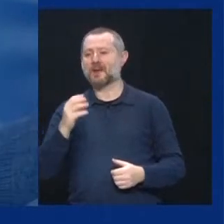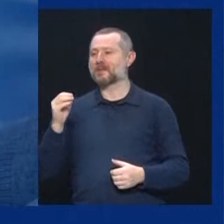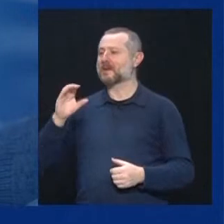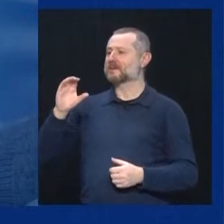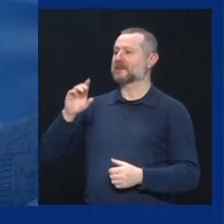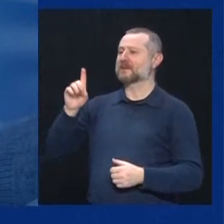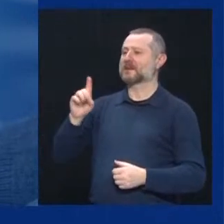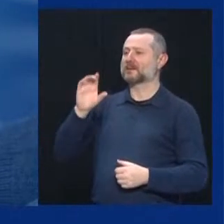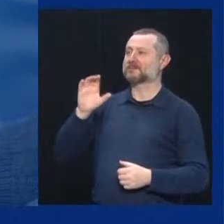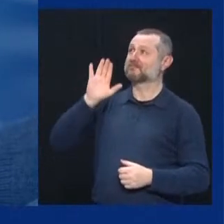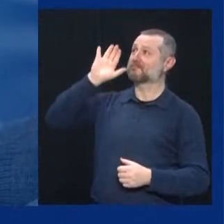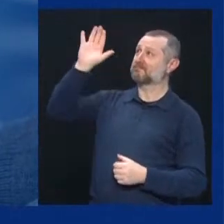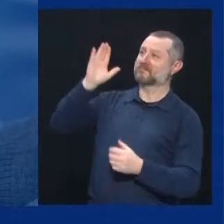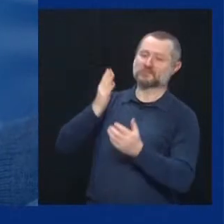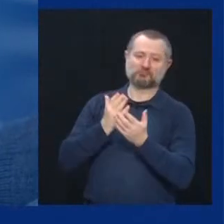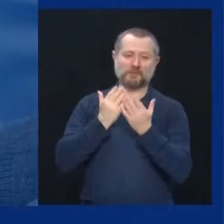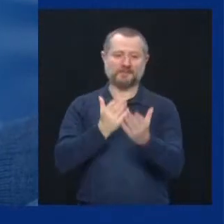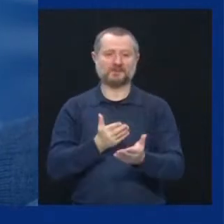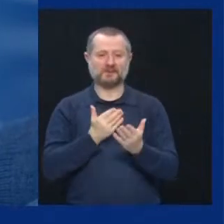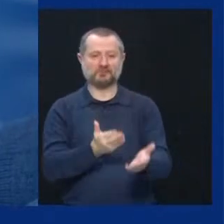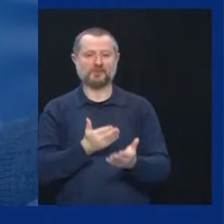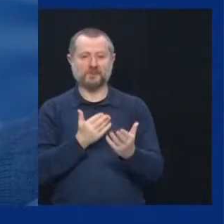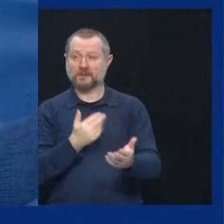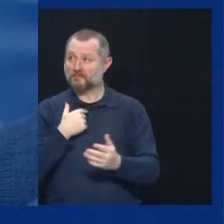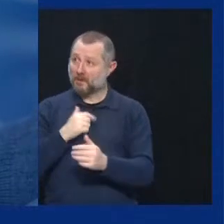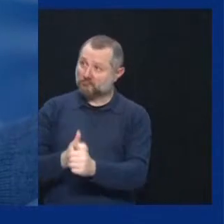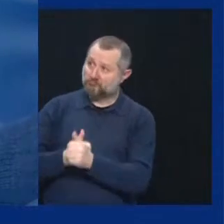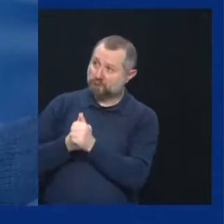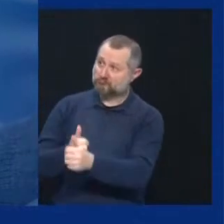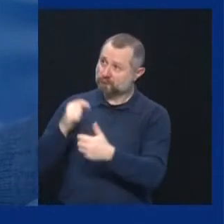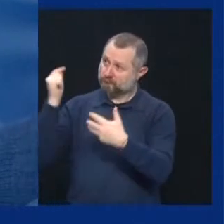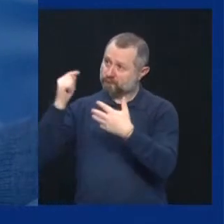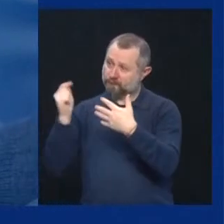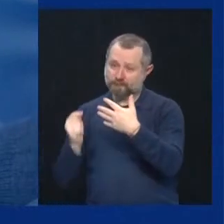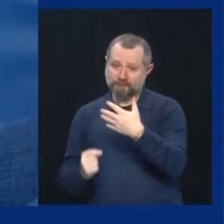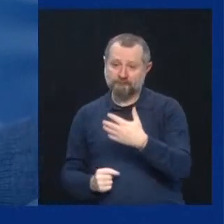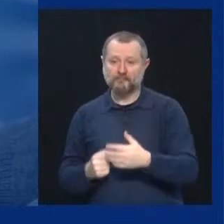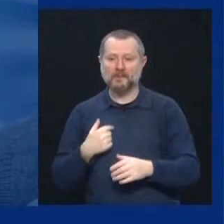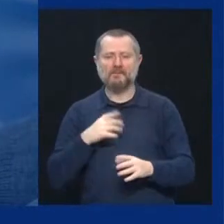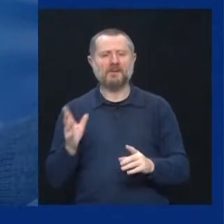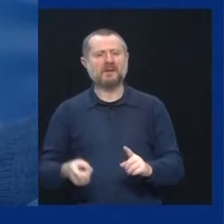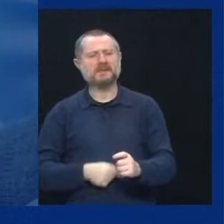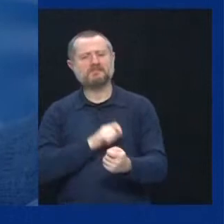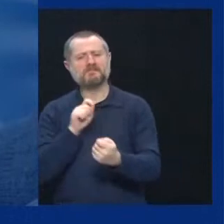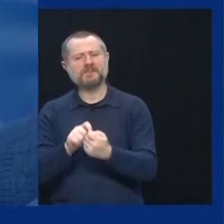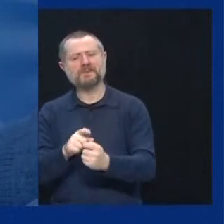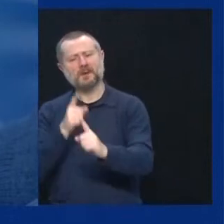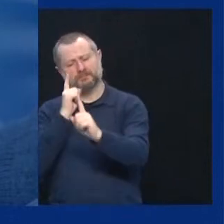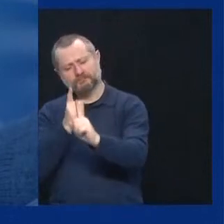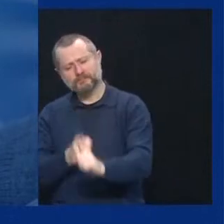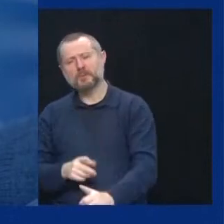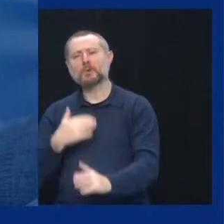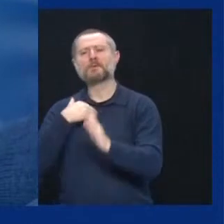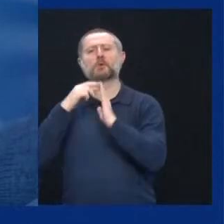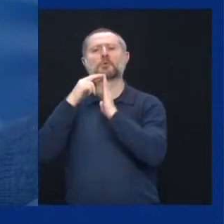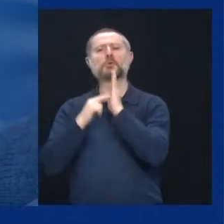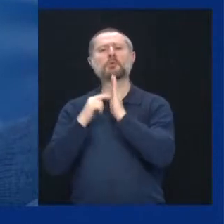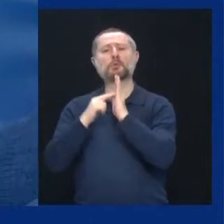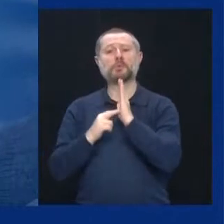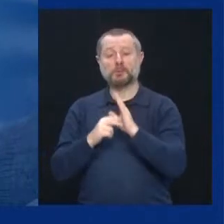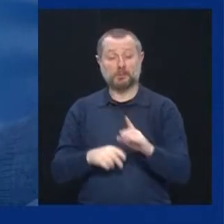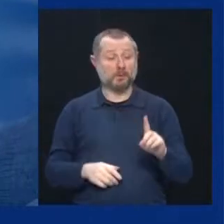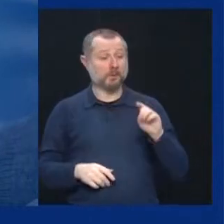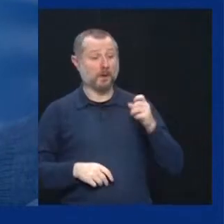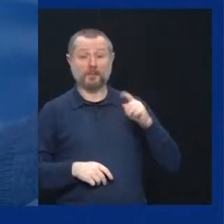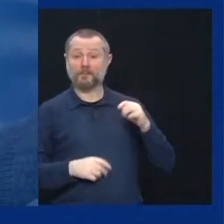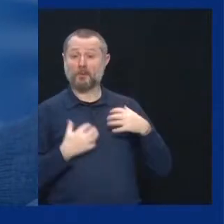on visitation of residents in nursing homes. They have very specific guidelines. DOH is going to